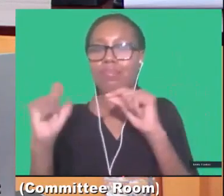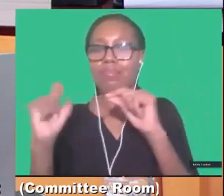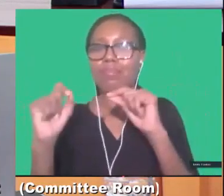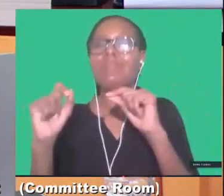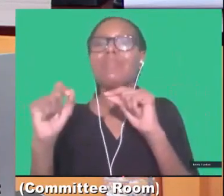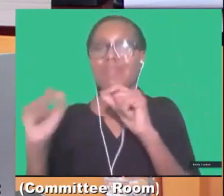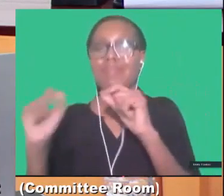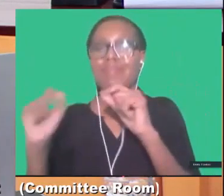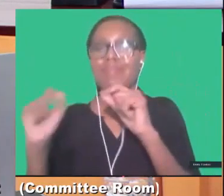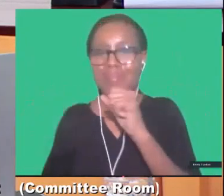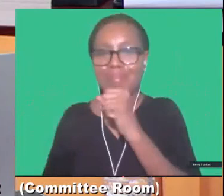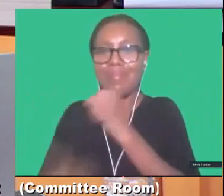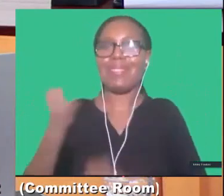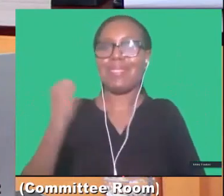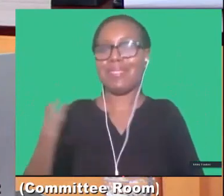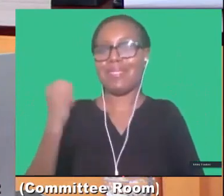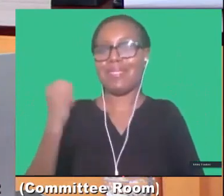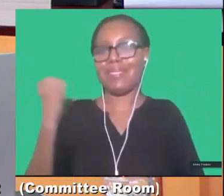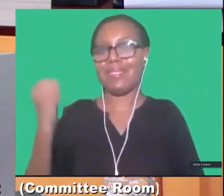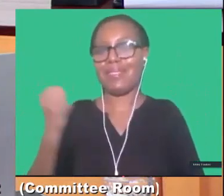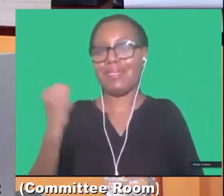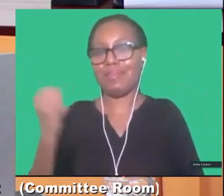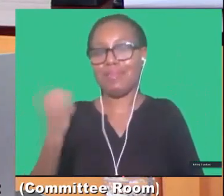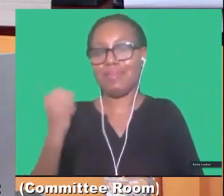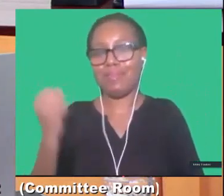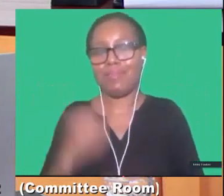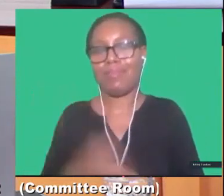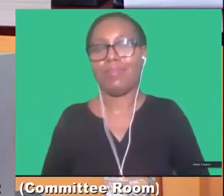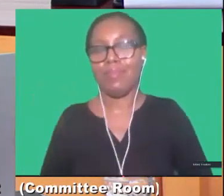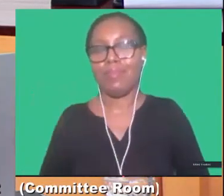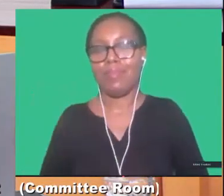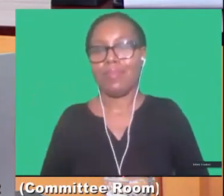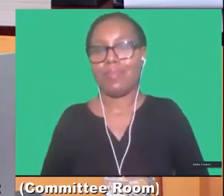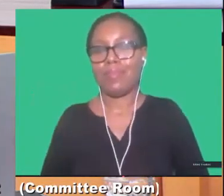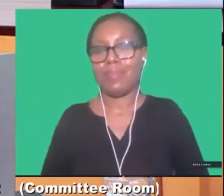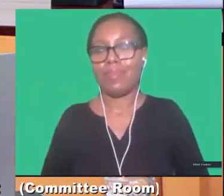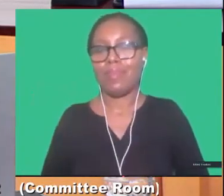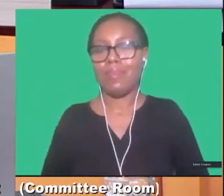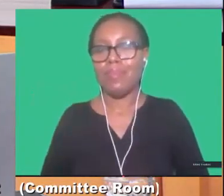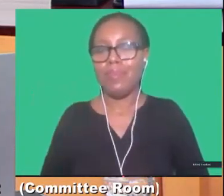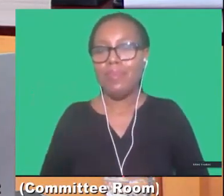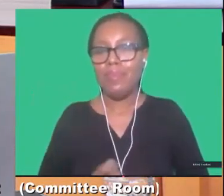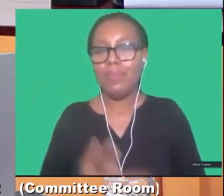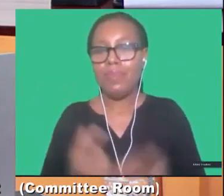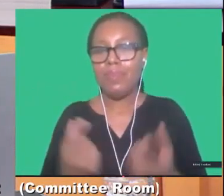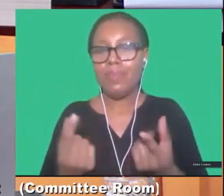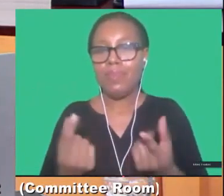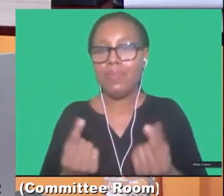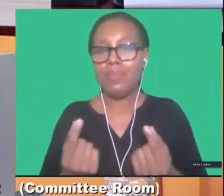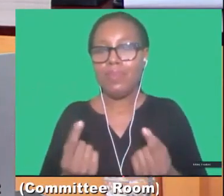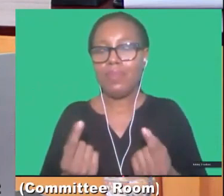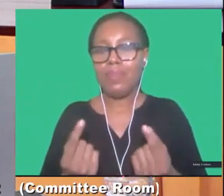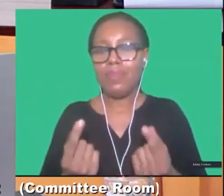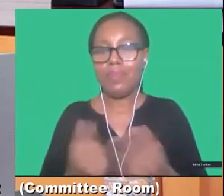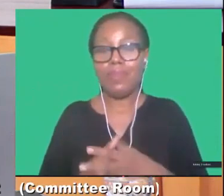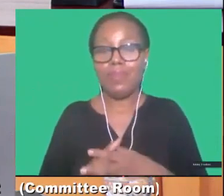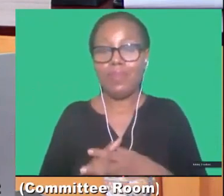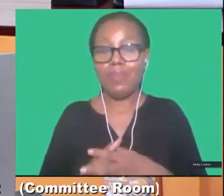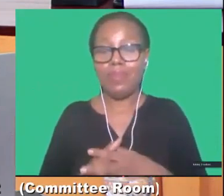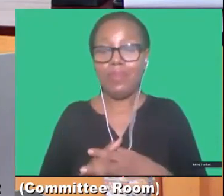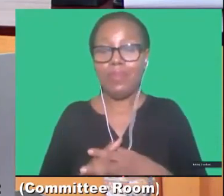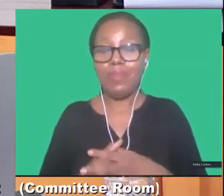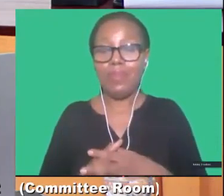legislation that is in force. What we have found with the current system using the